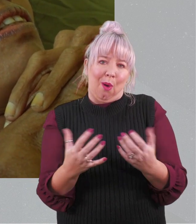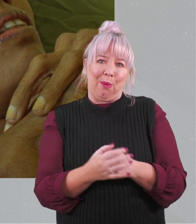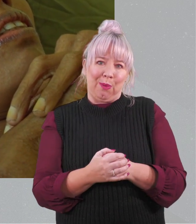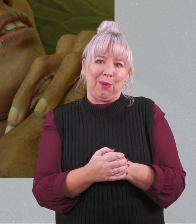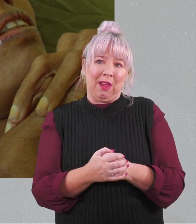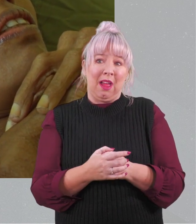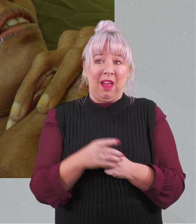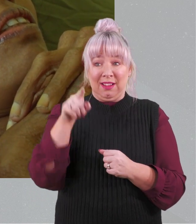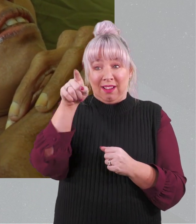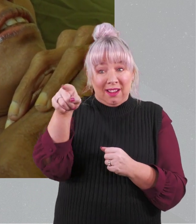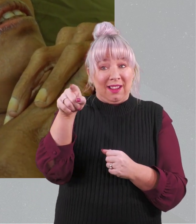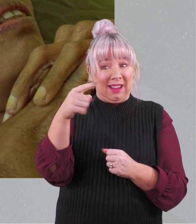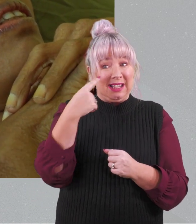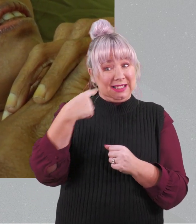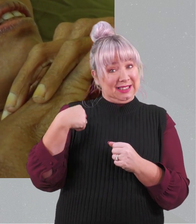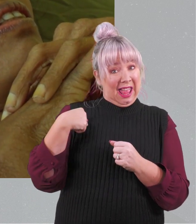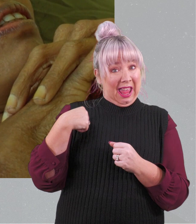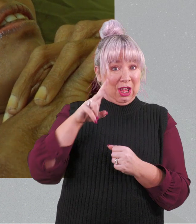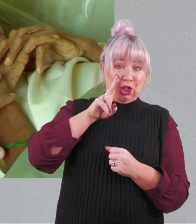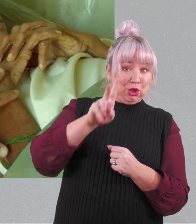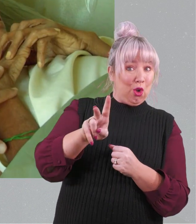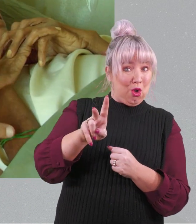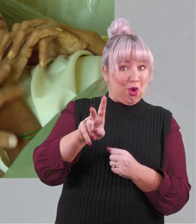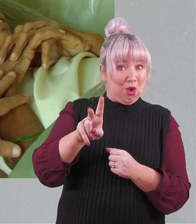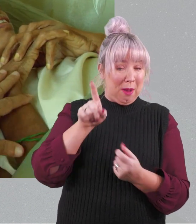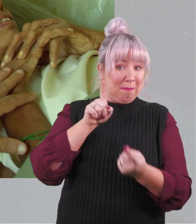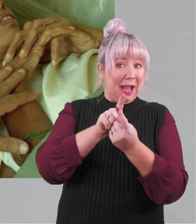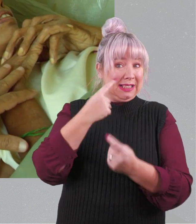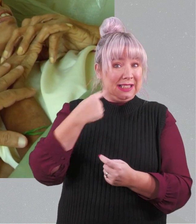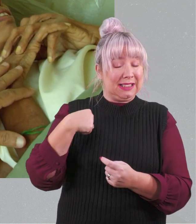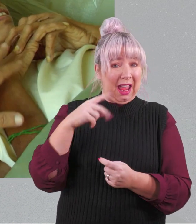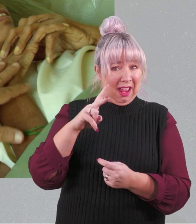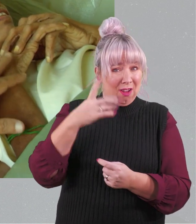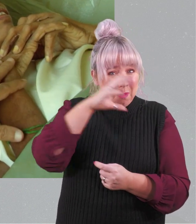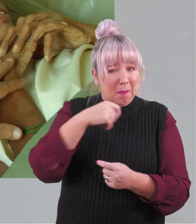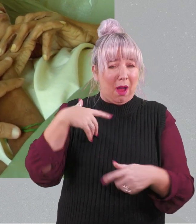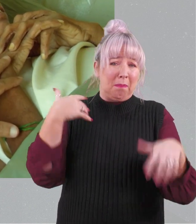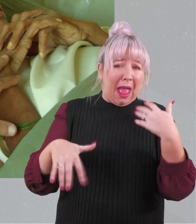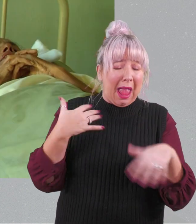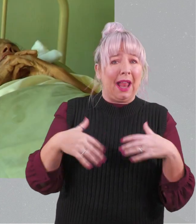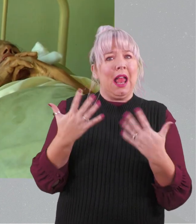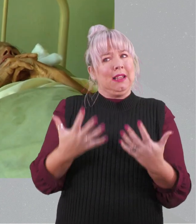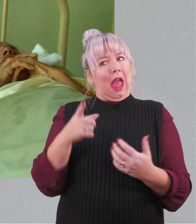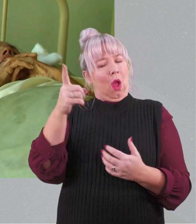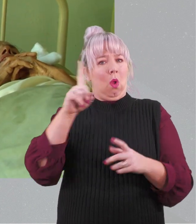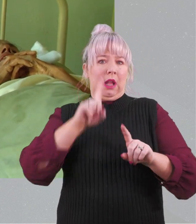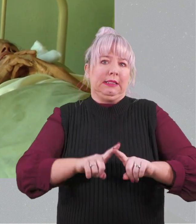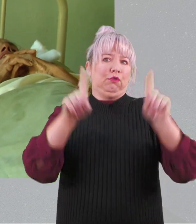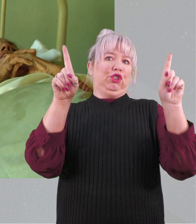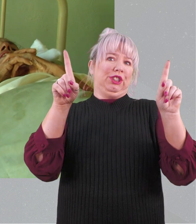She's saying she's much better. This is Lata Kumari, whom we saw last evening. Looks